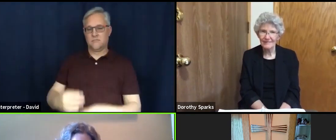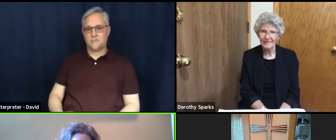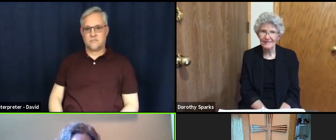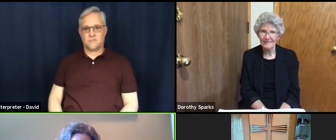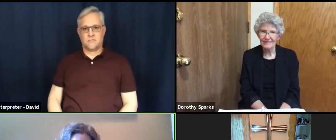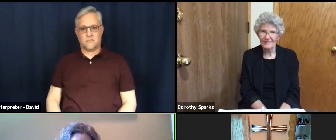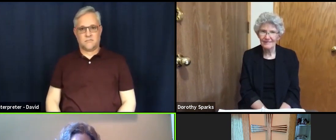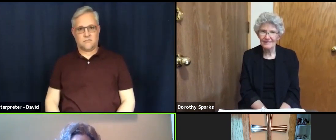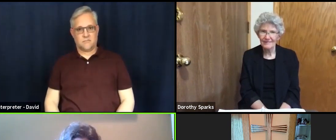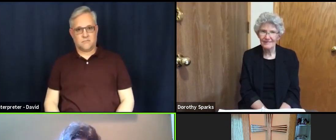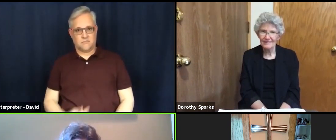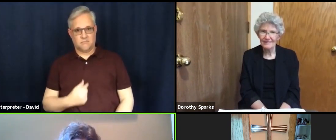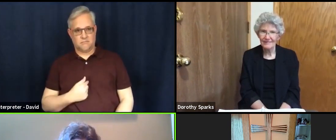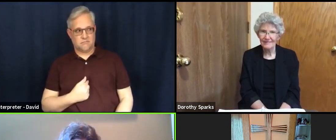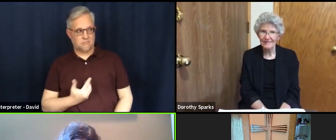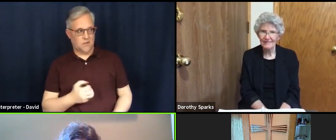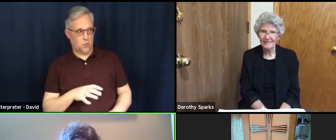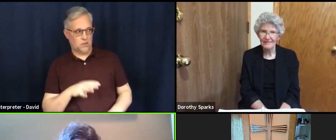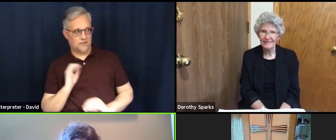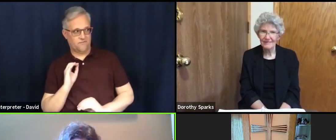I want to leave.